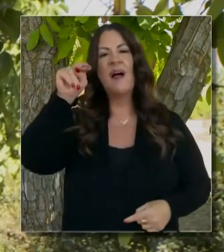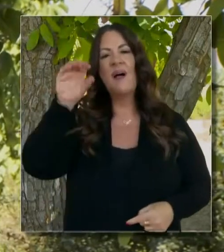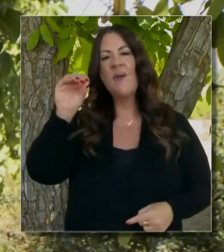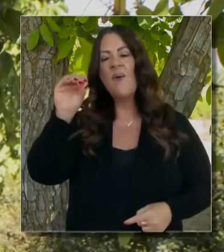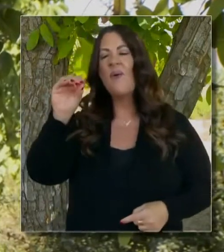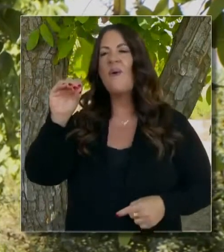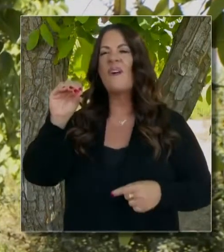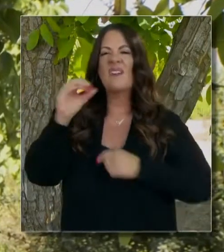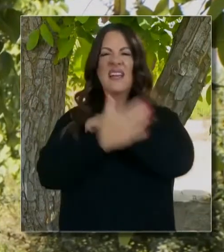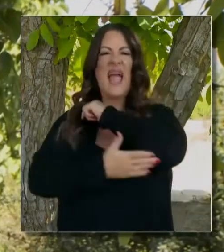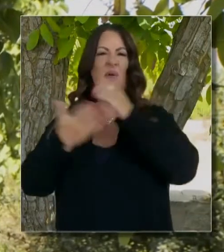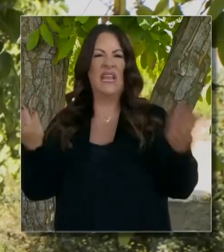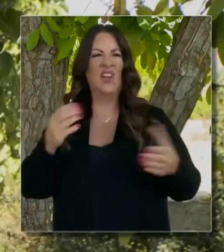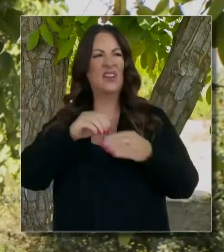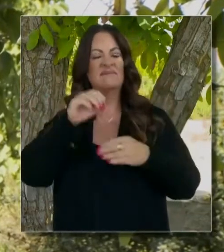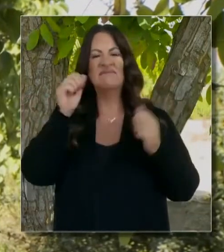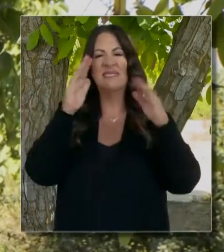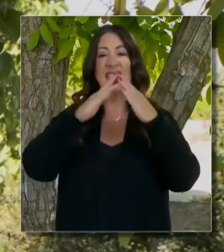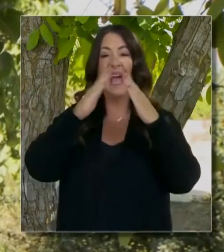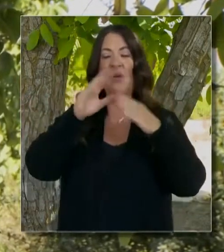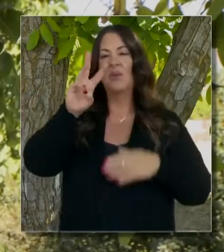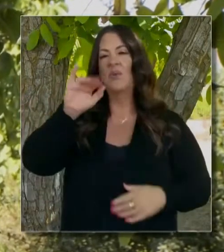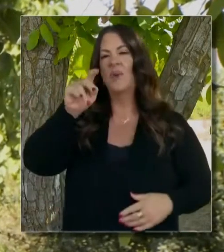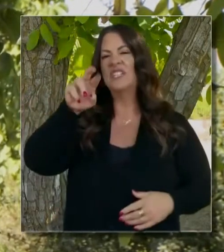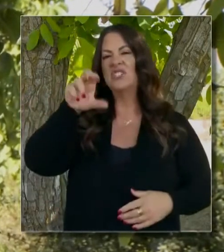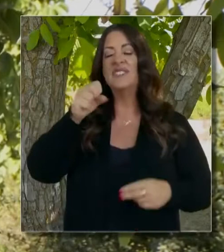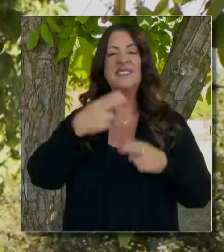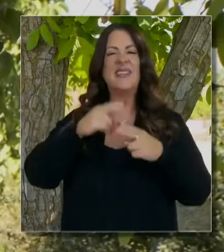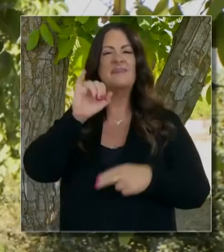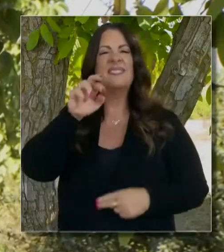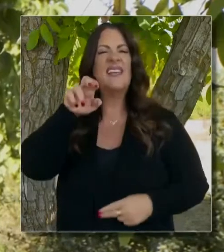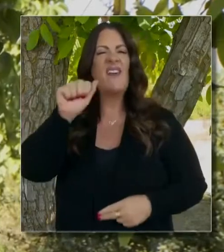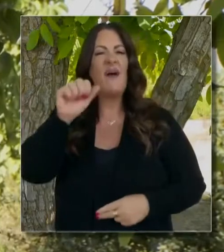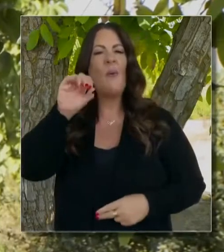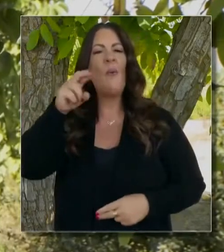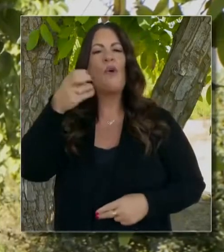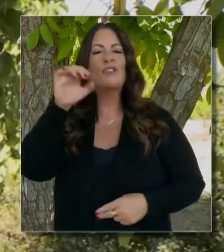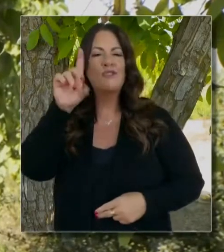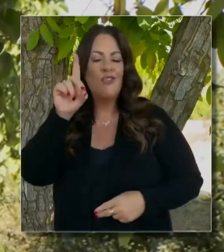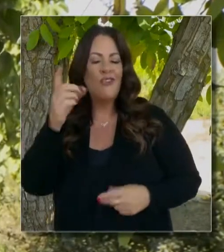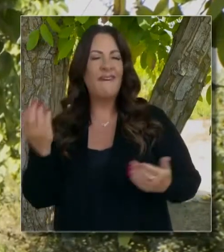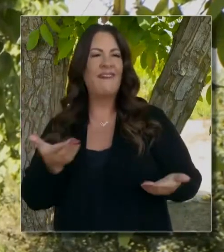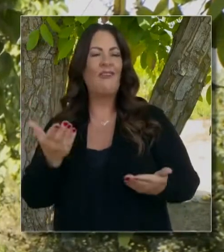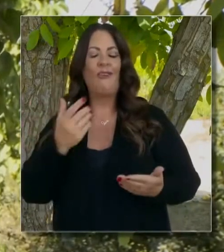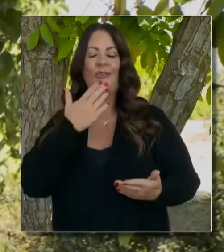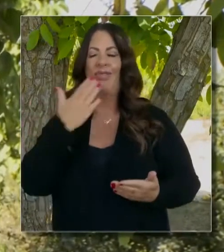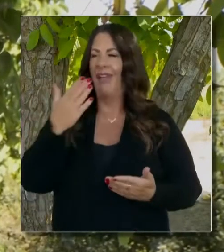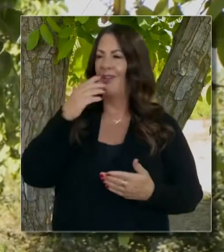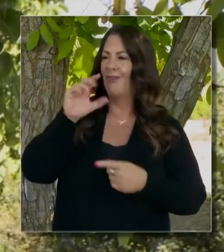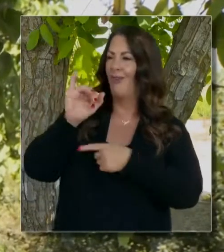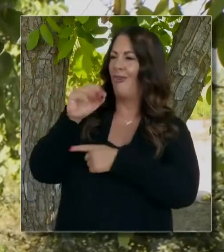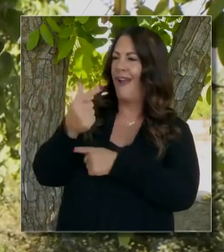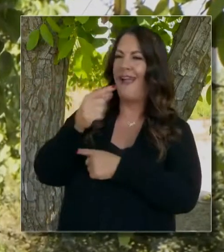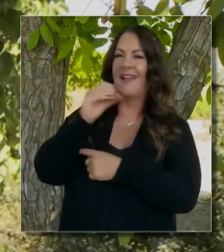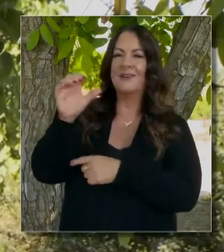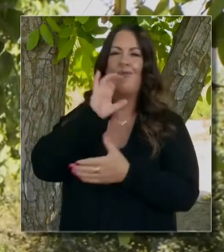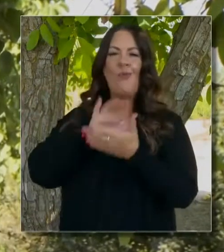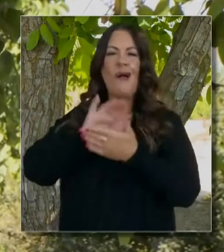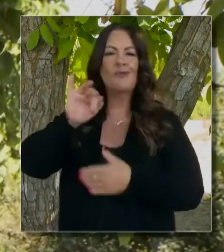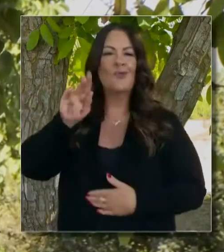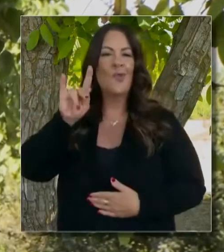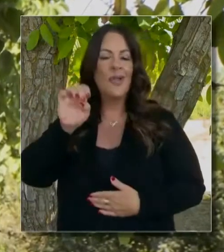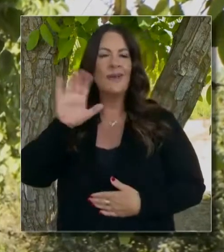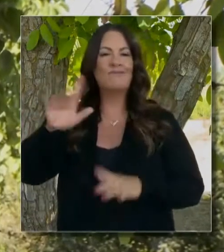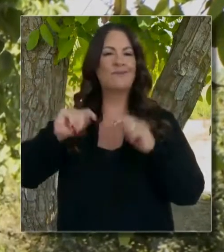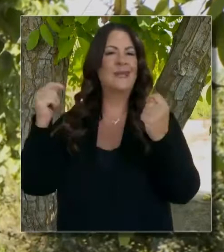Winters, California, at Sierra Orchards, where I'm grateful to be hosted by Craig and his wife, Julie, a team